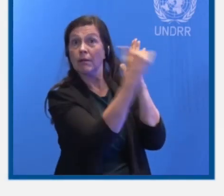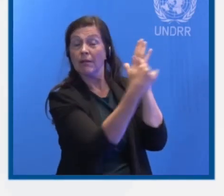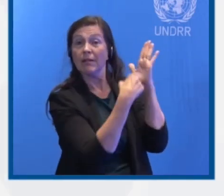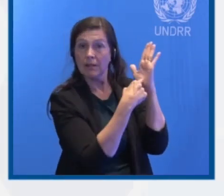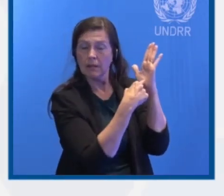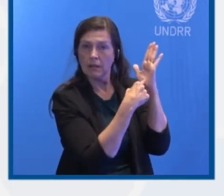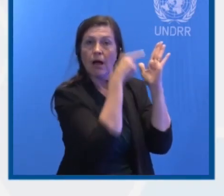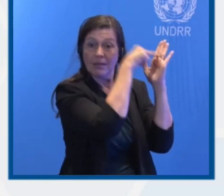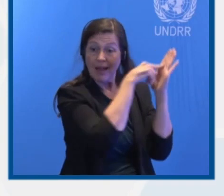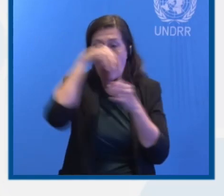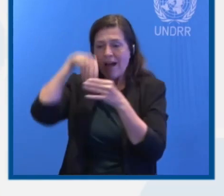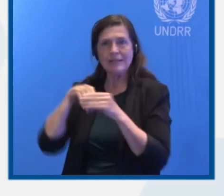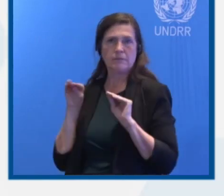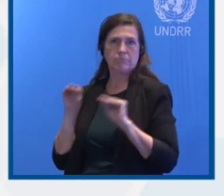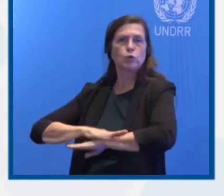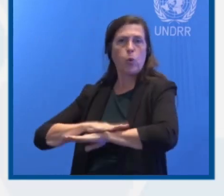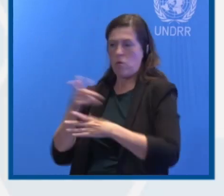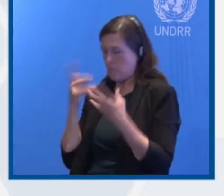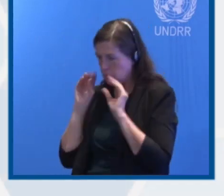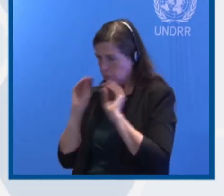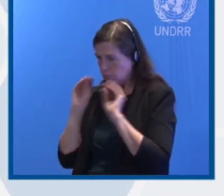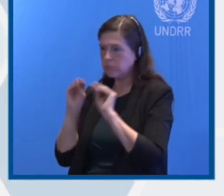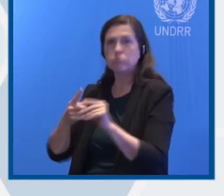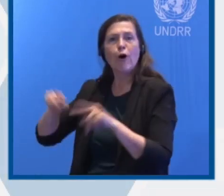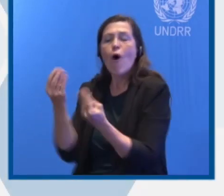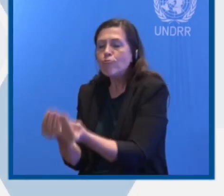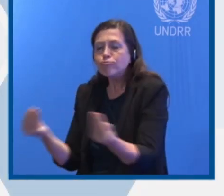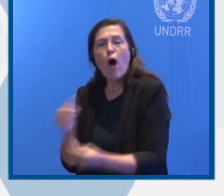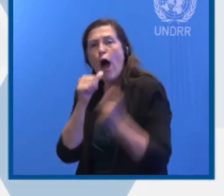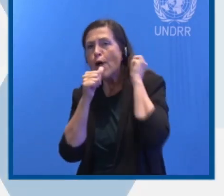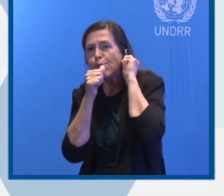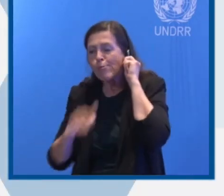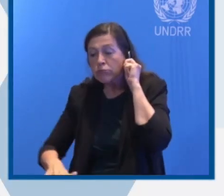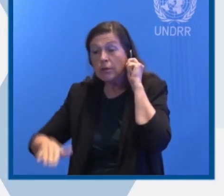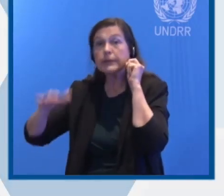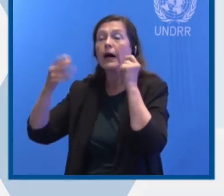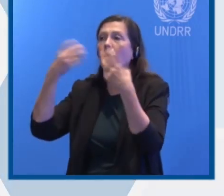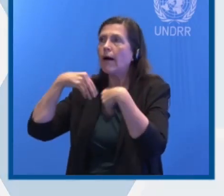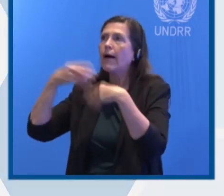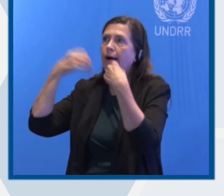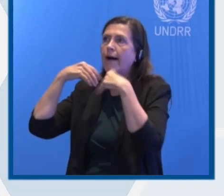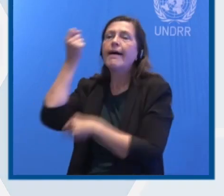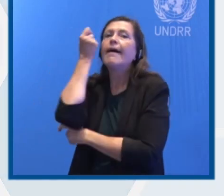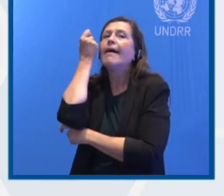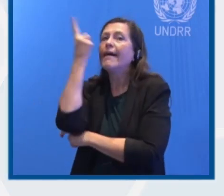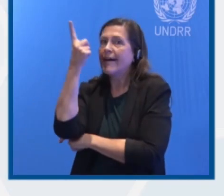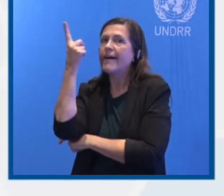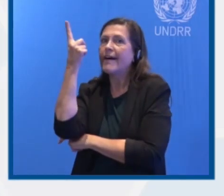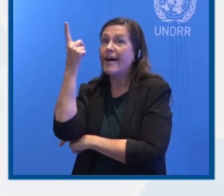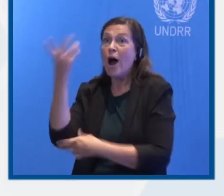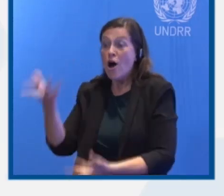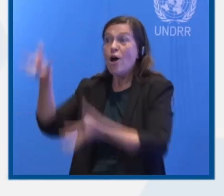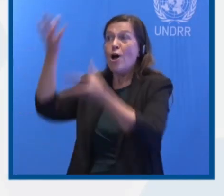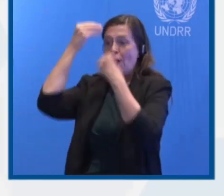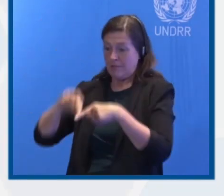into our education system, so that they're integrated within the aspects of learning for the